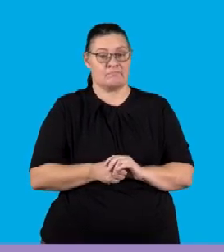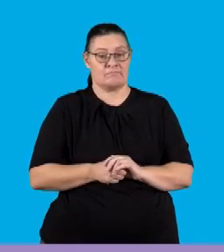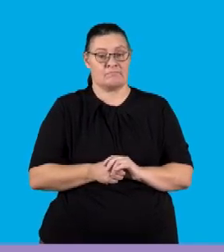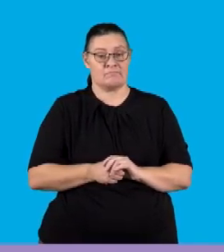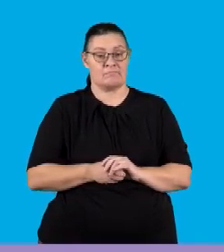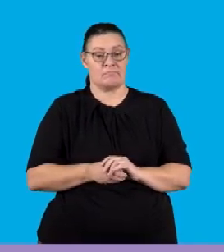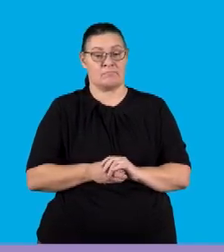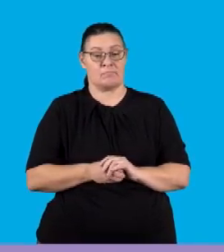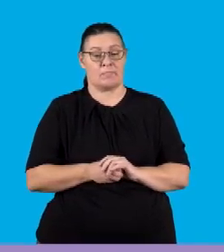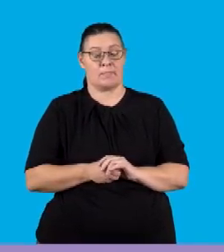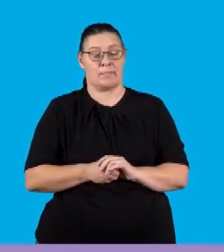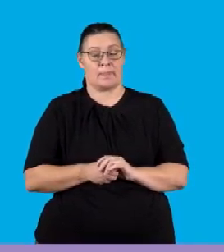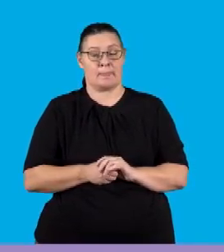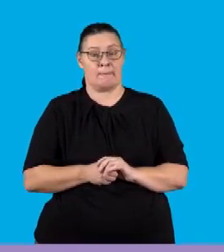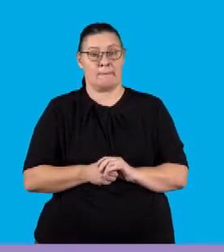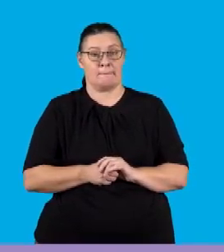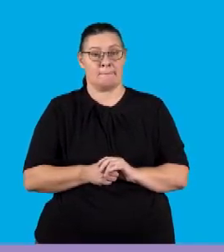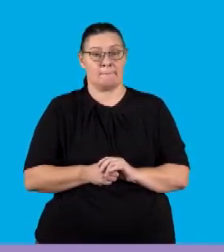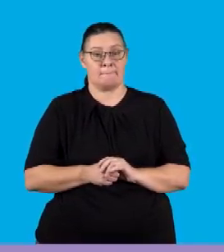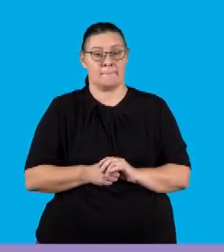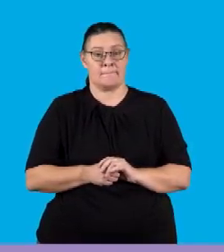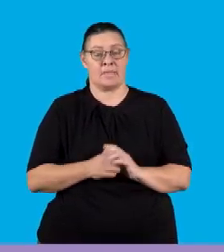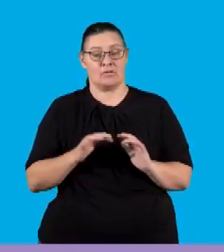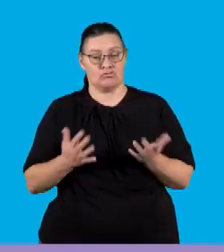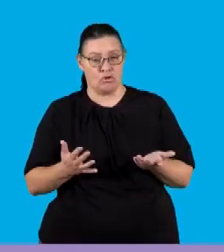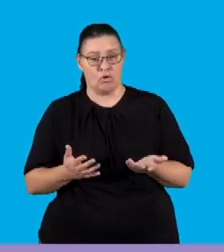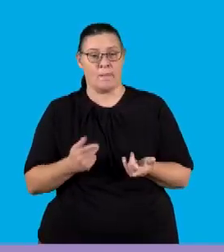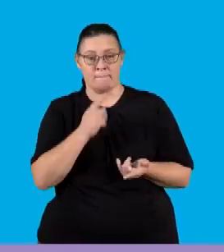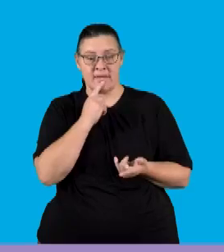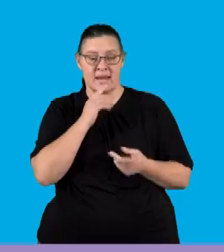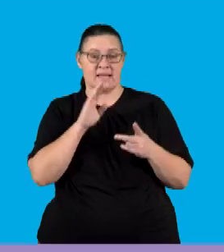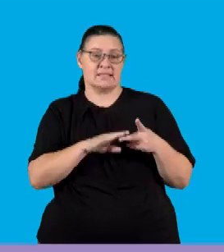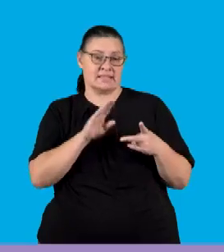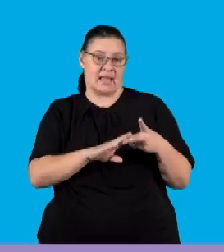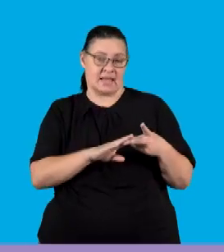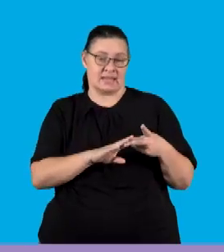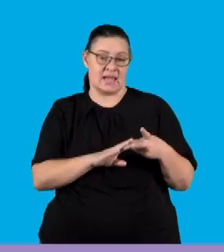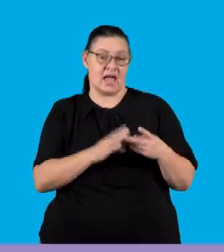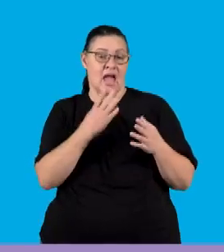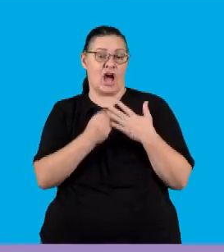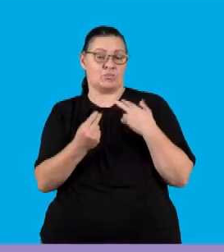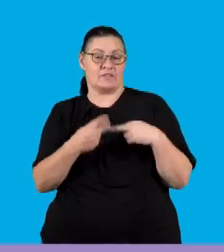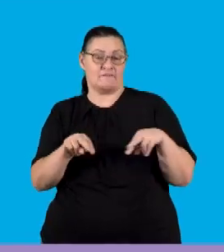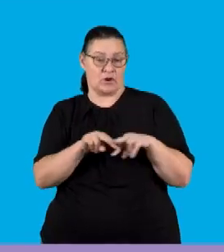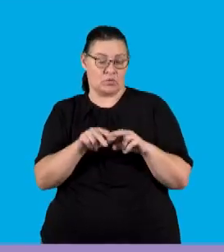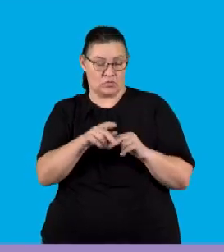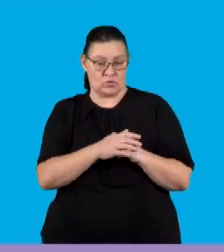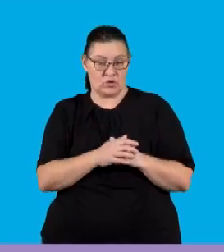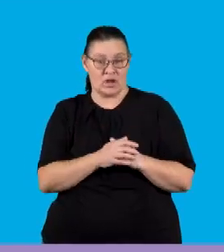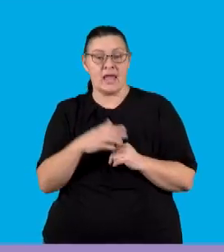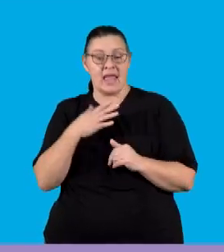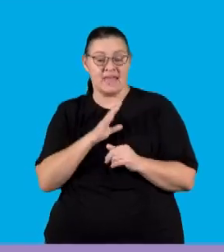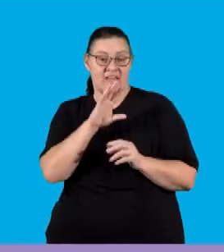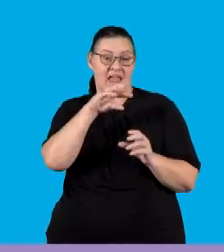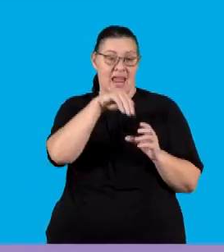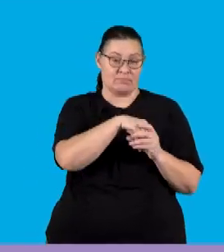that is going to give us an answer of 37. So that is our second output value there,